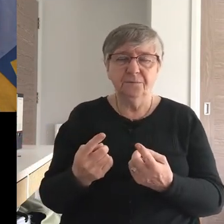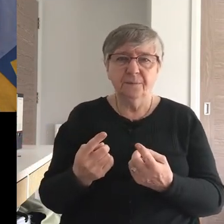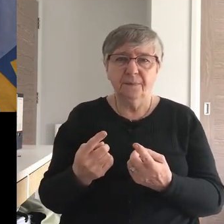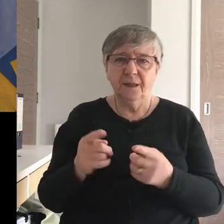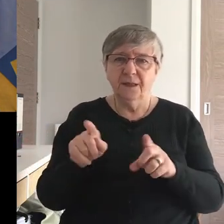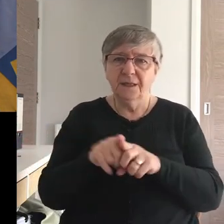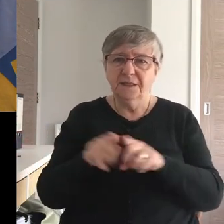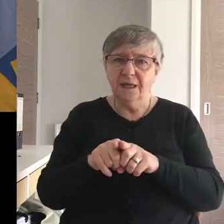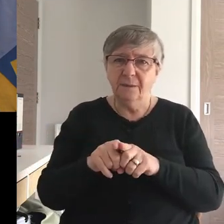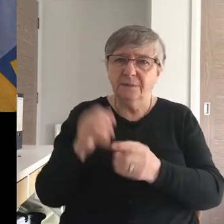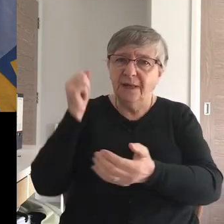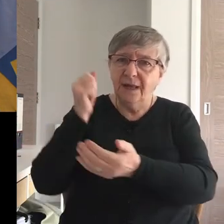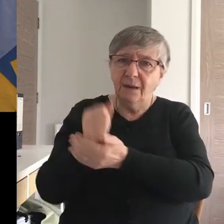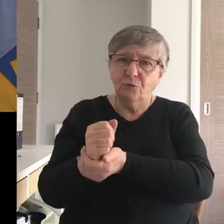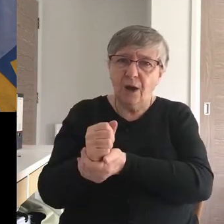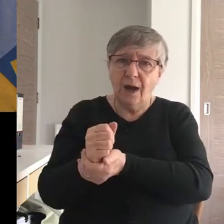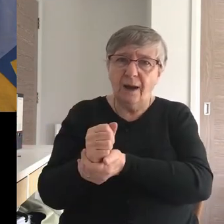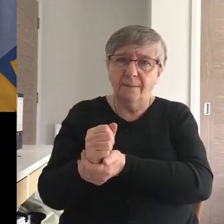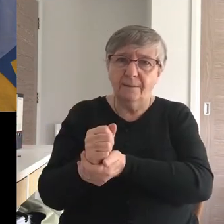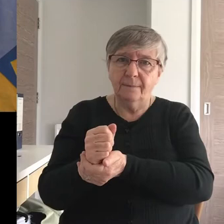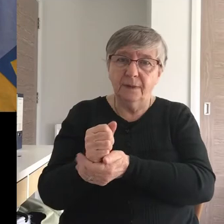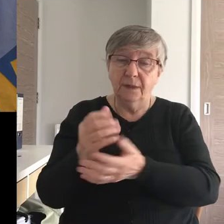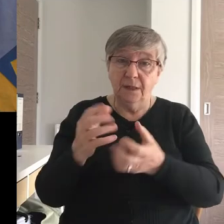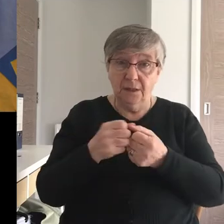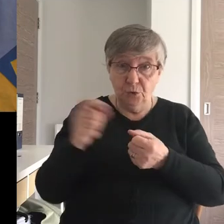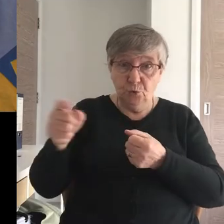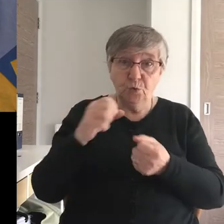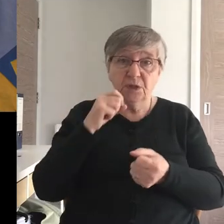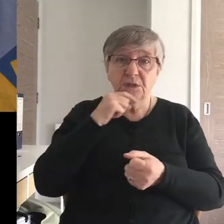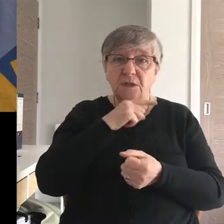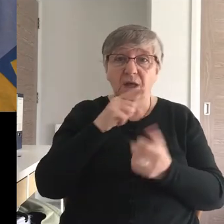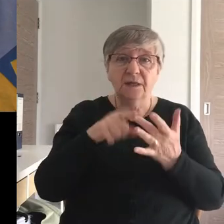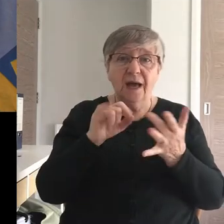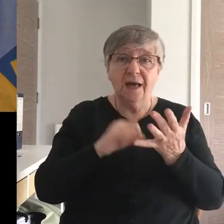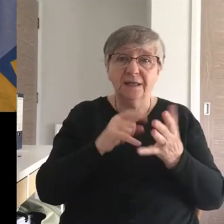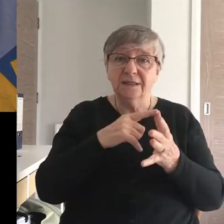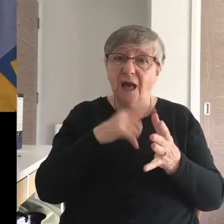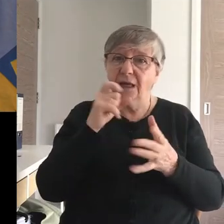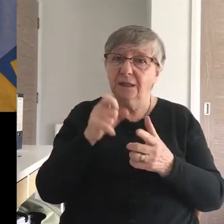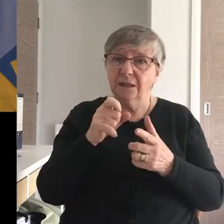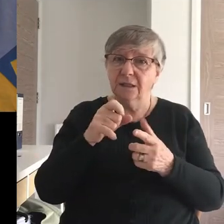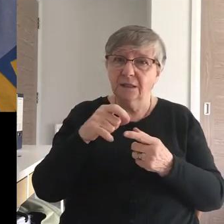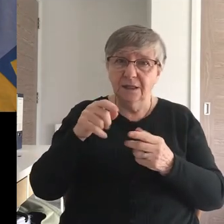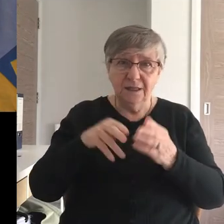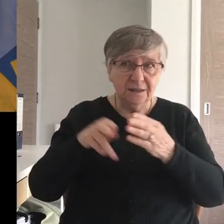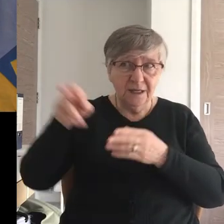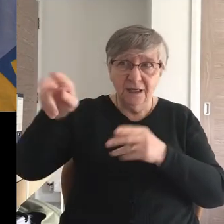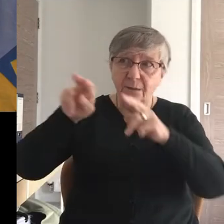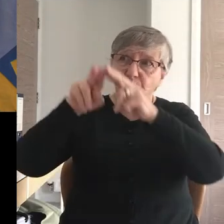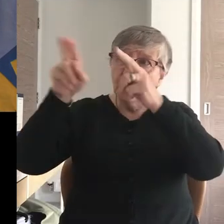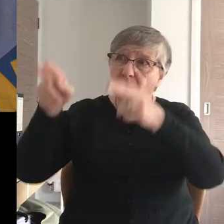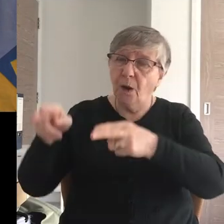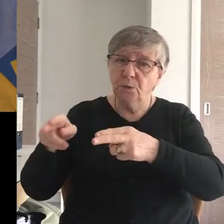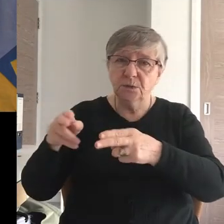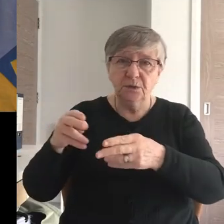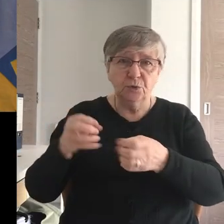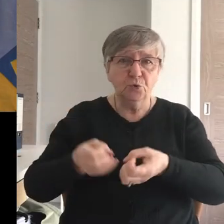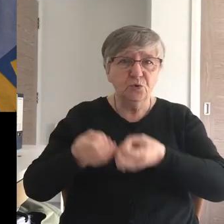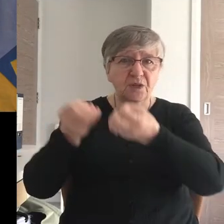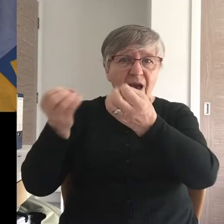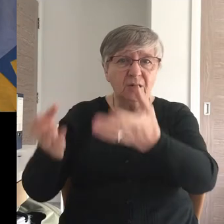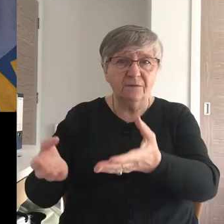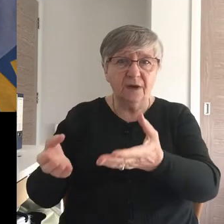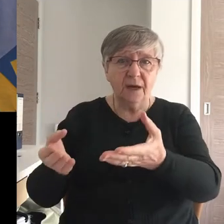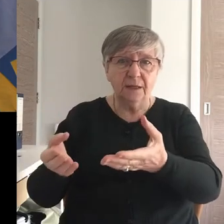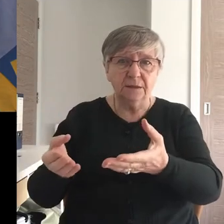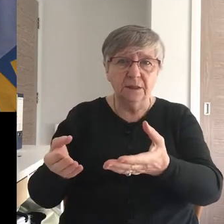Just as Abraham taking Isaac out to sacrifice him on the mount didn't